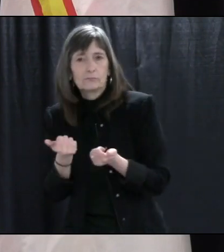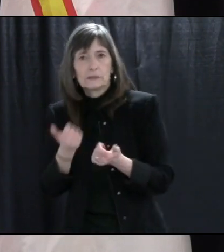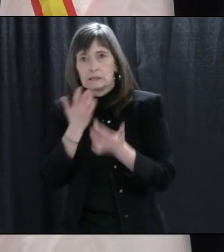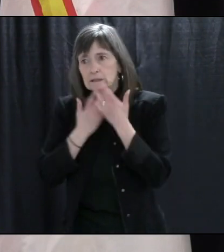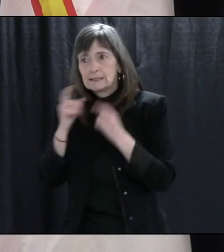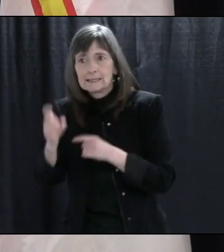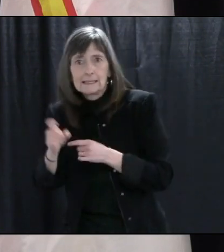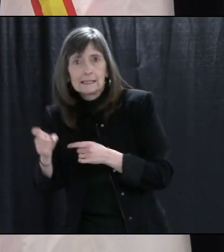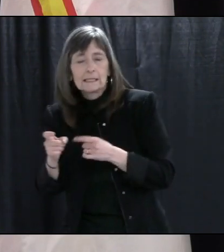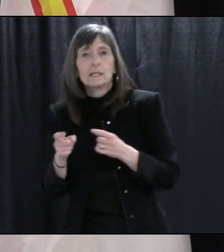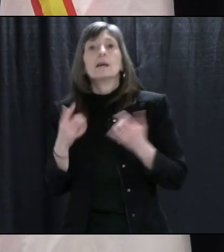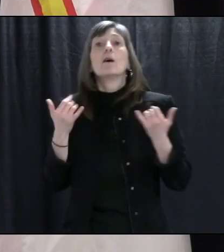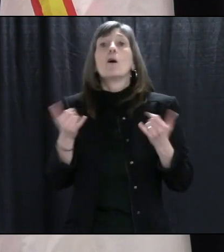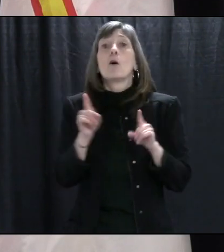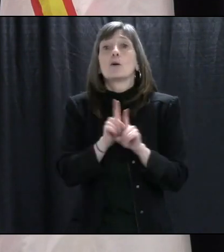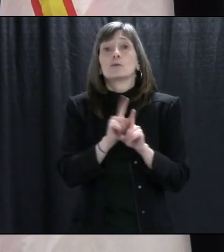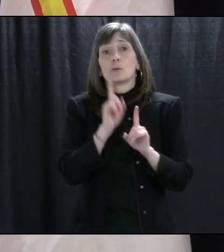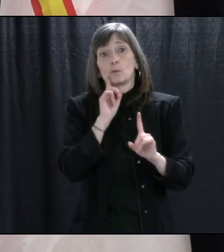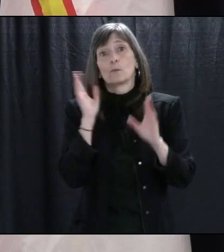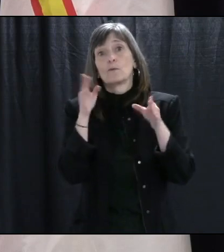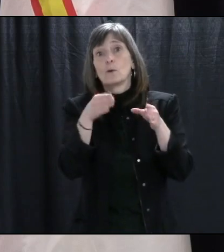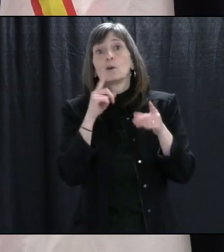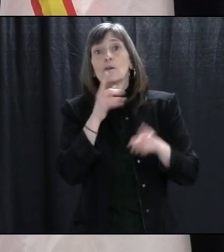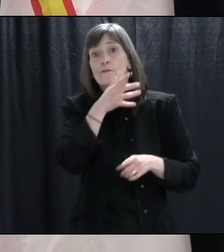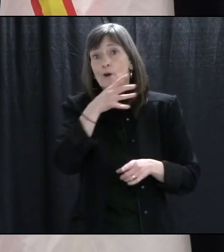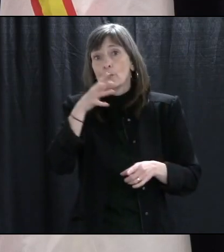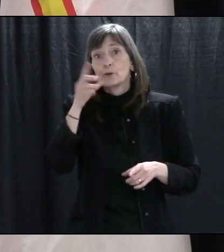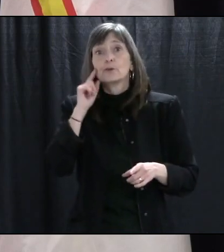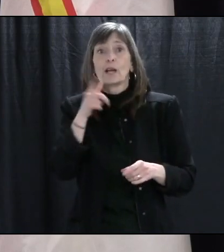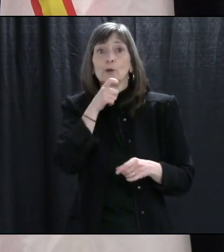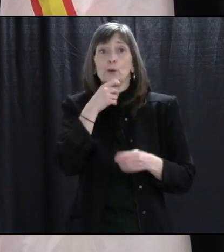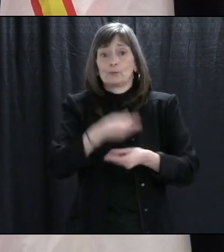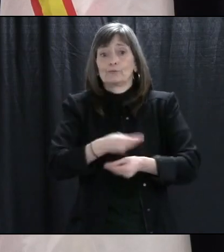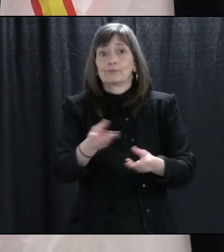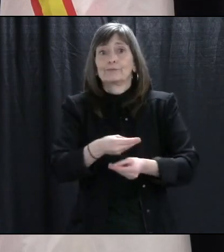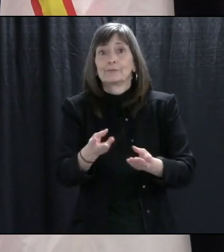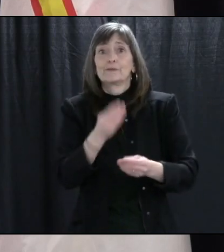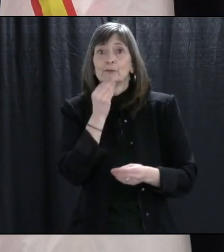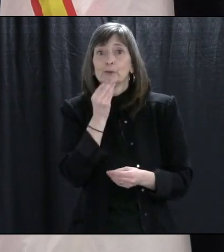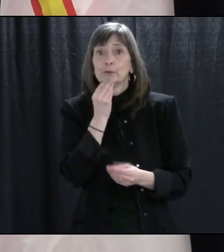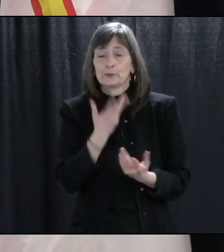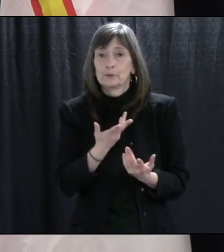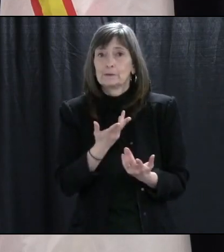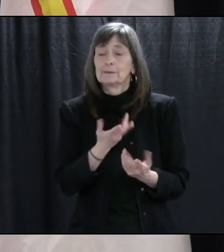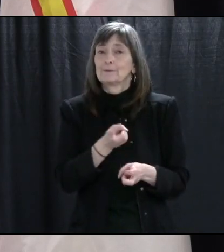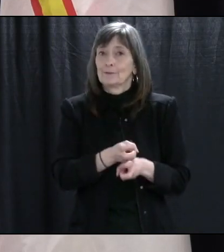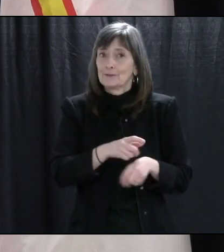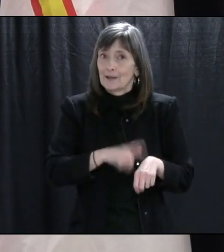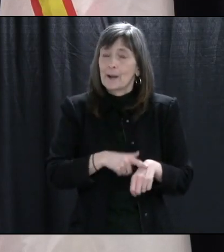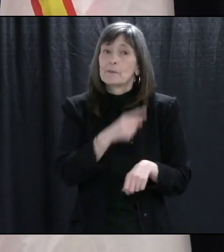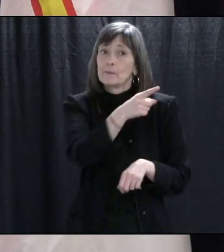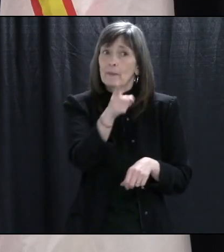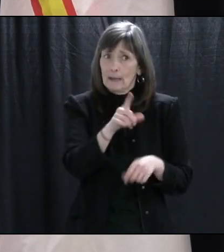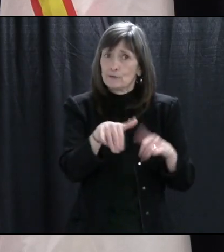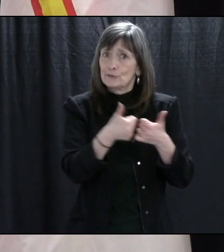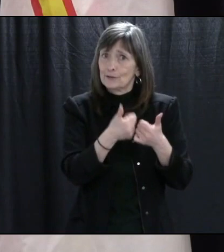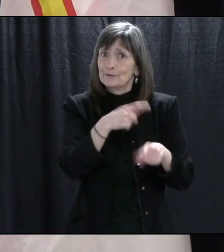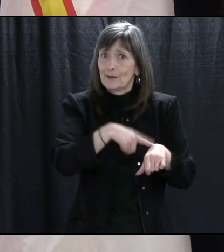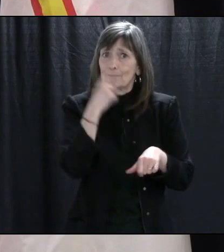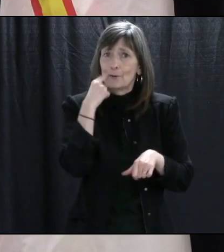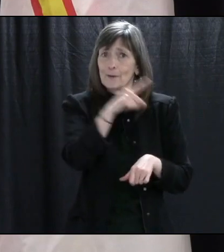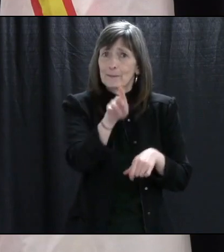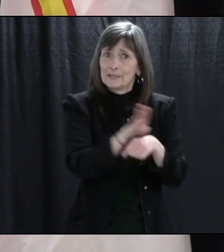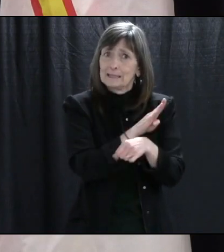farmers and food processors are doing during this difficult time. Despite their own challenges, they are supporting communities and